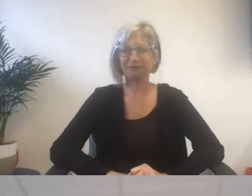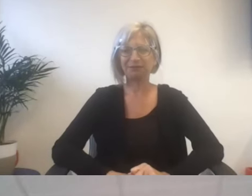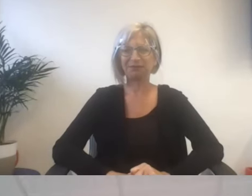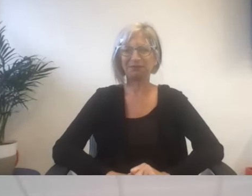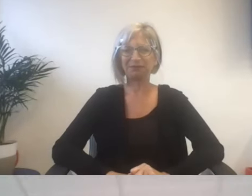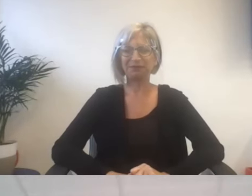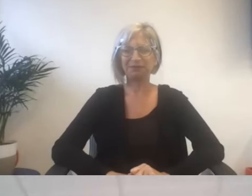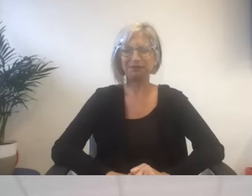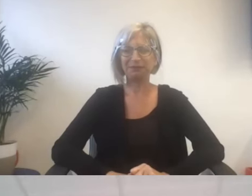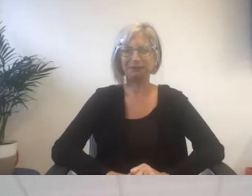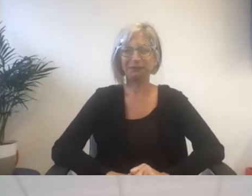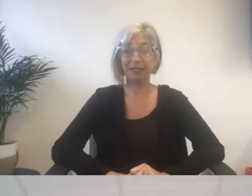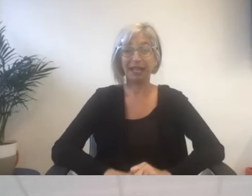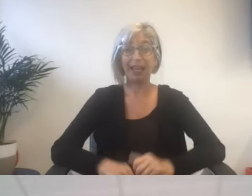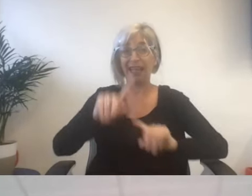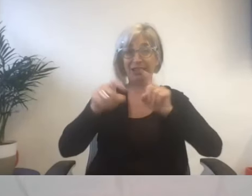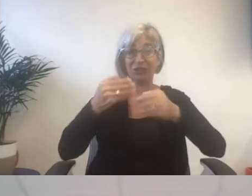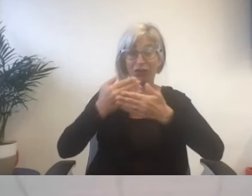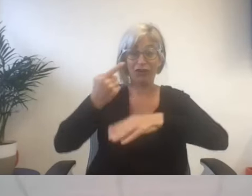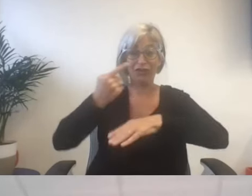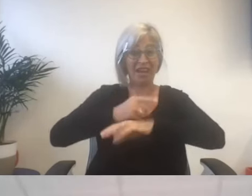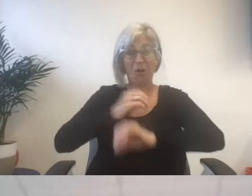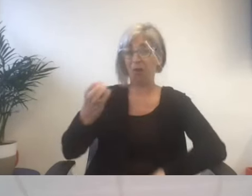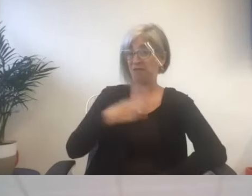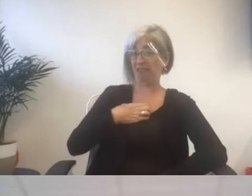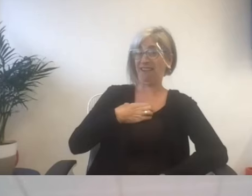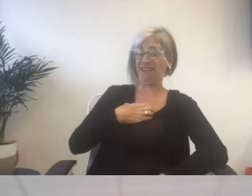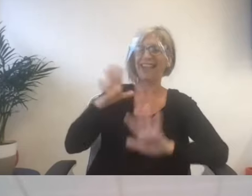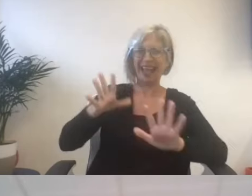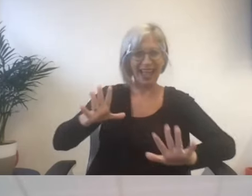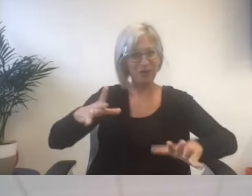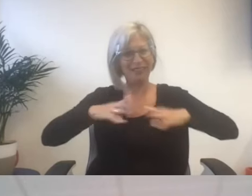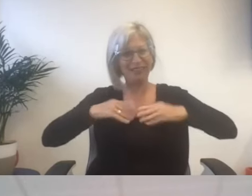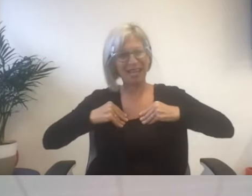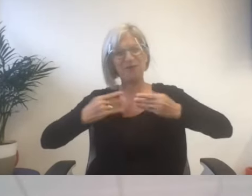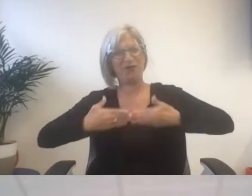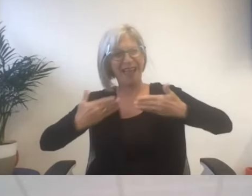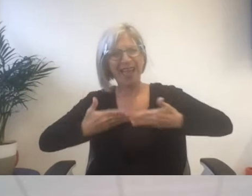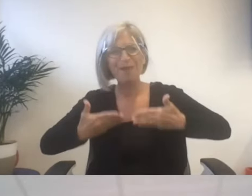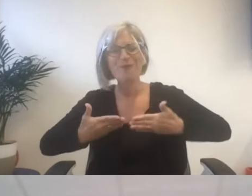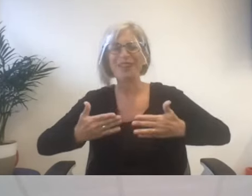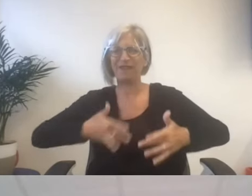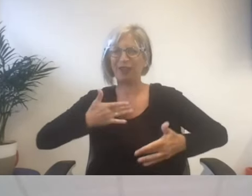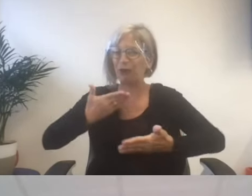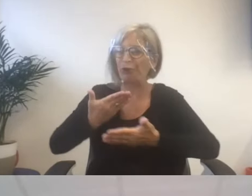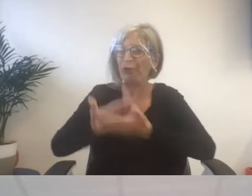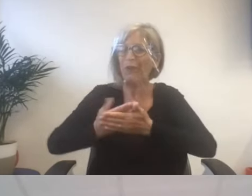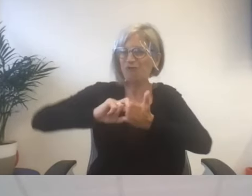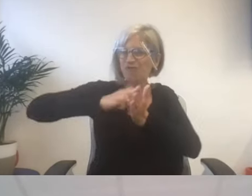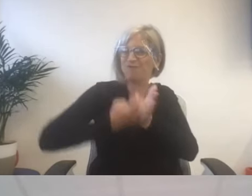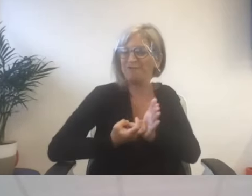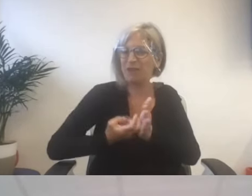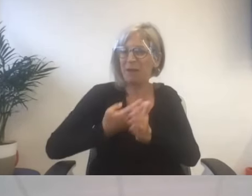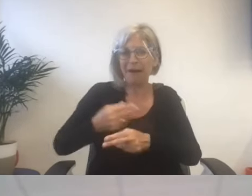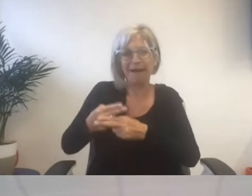All right, so I've already asked for having a good day. I've not heard any complaints, so I'm just going to go with I'm happy everyone's in a good mood, and we're going to launch into this. My